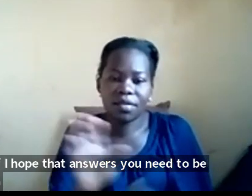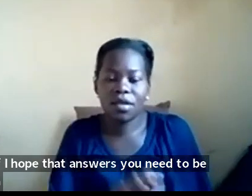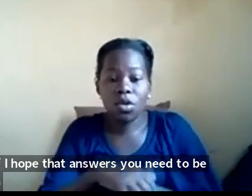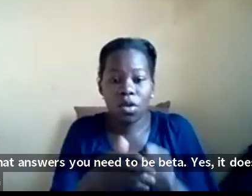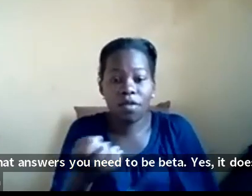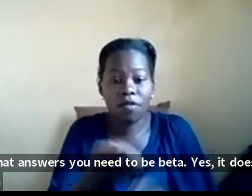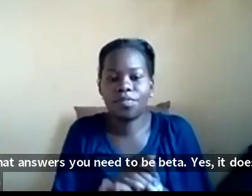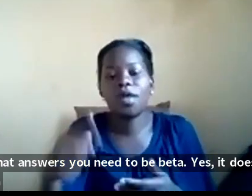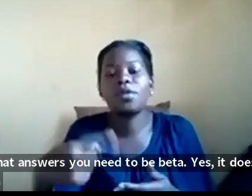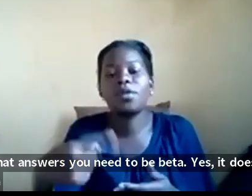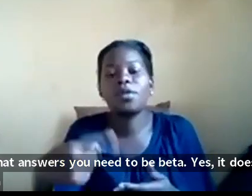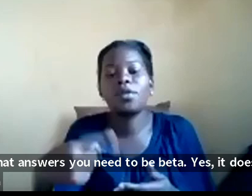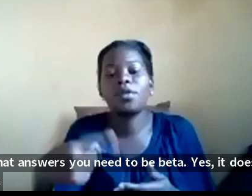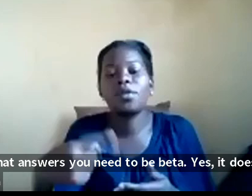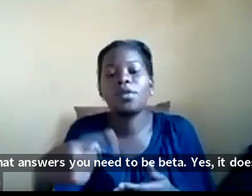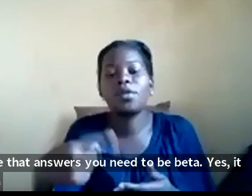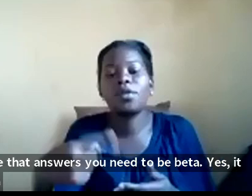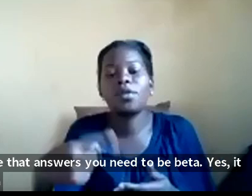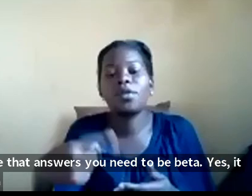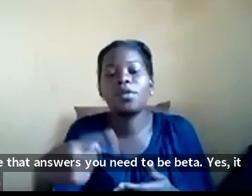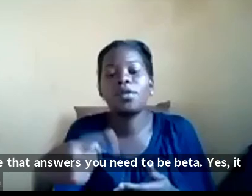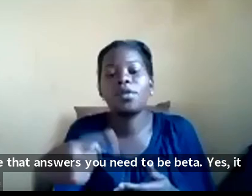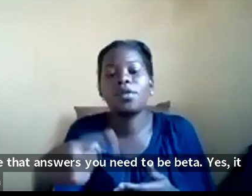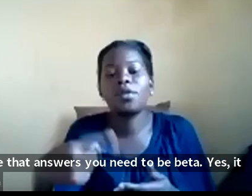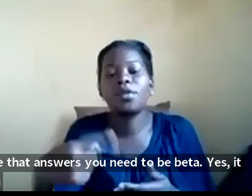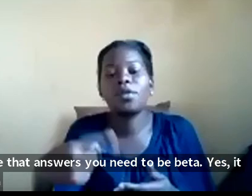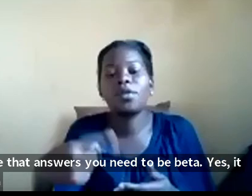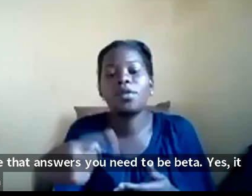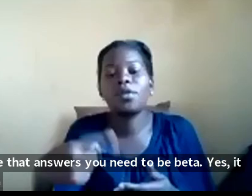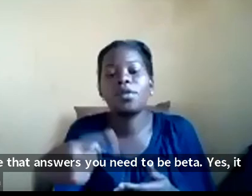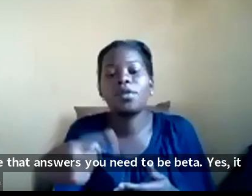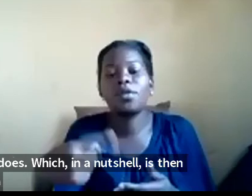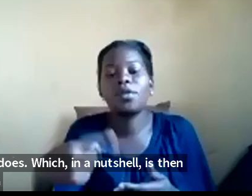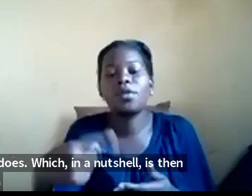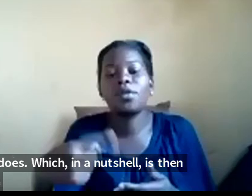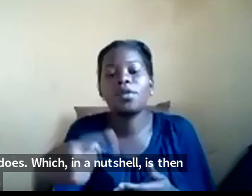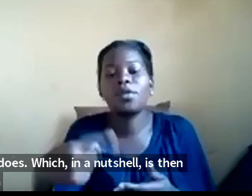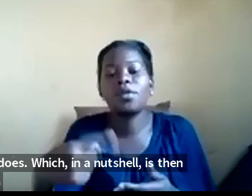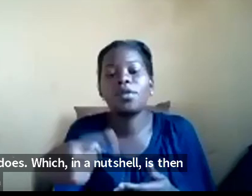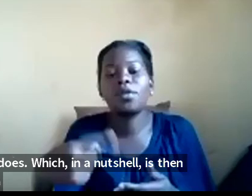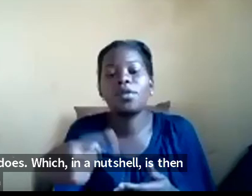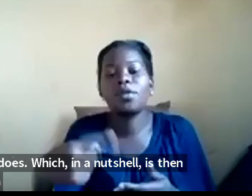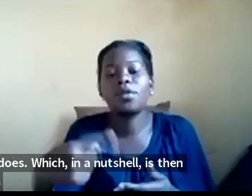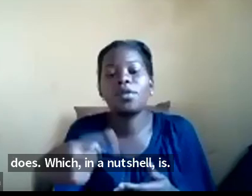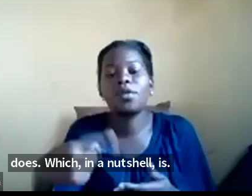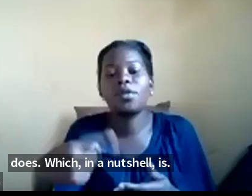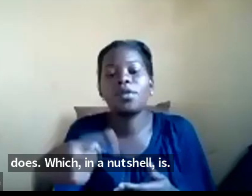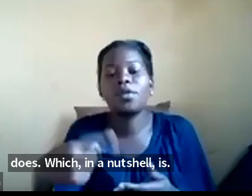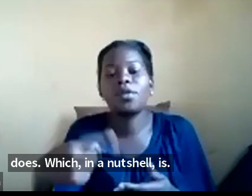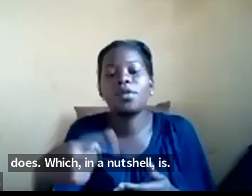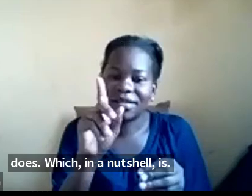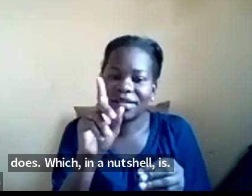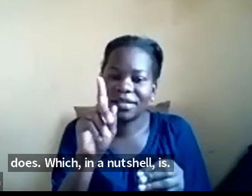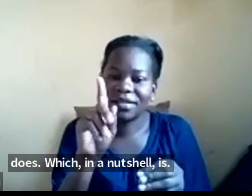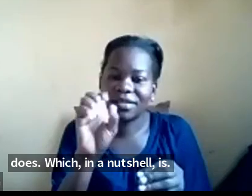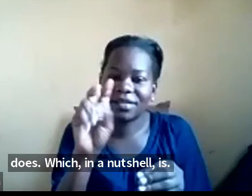does, which in a nutshell is, they need to come back to NACE and we'll help send them in the right